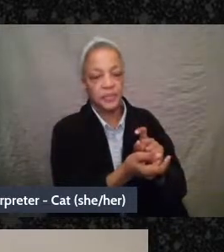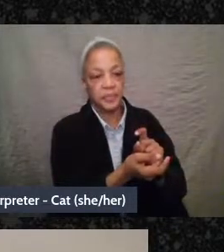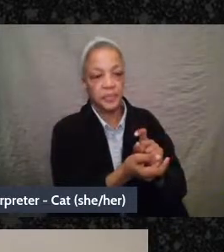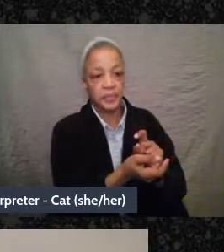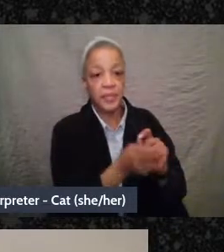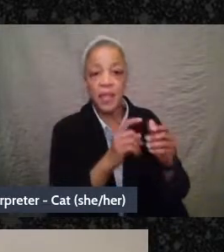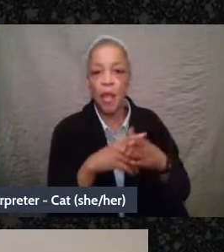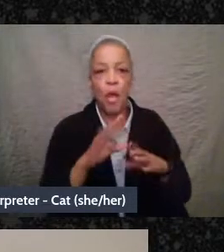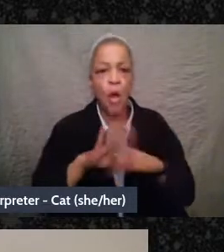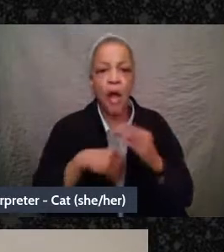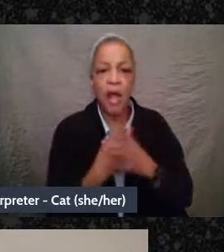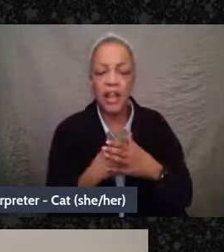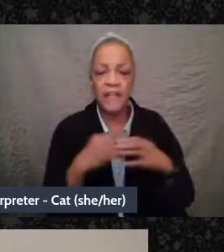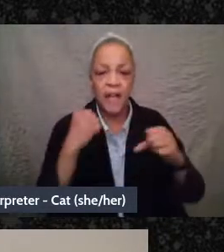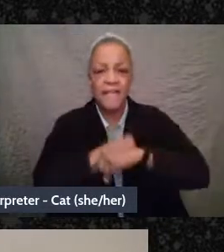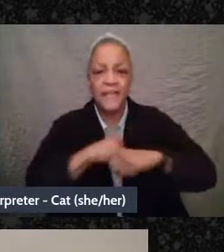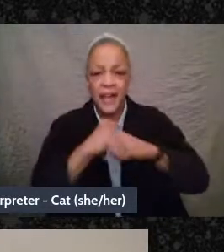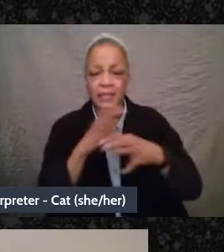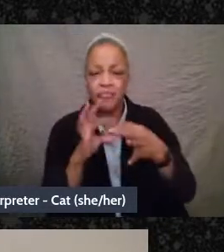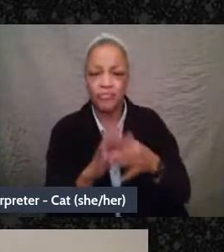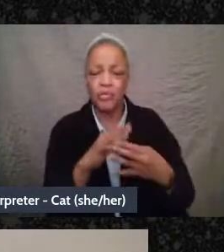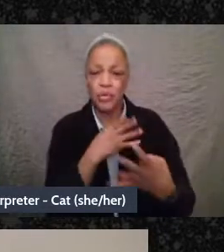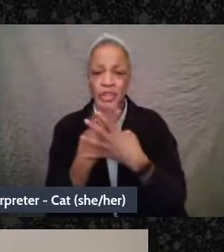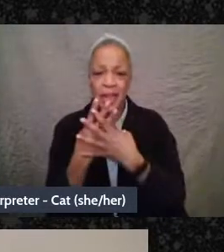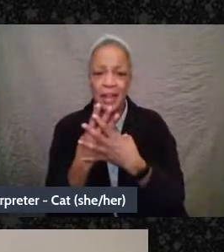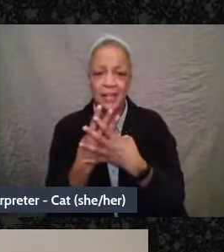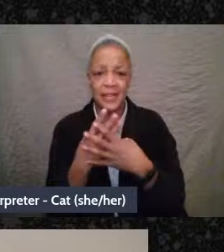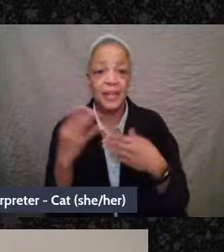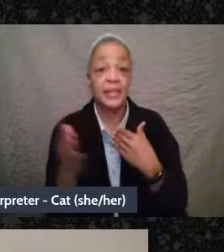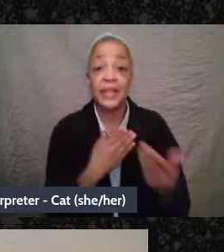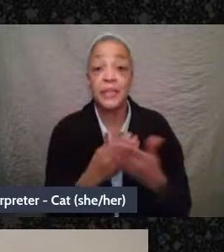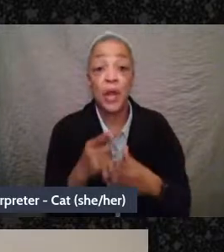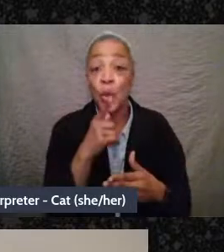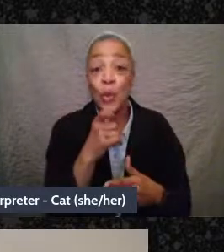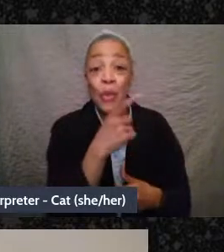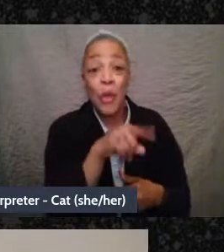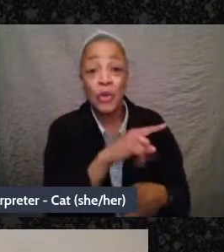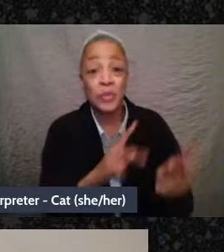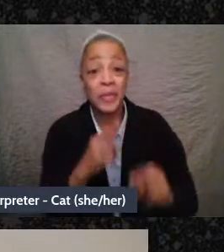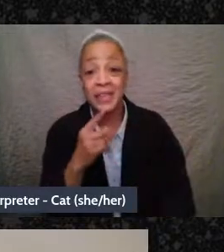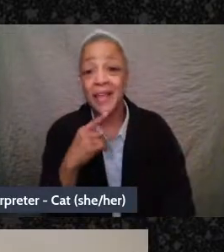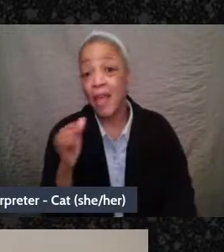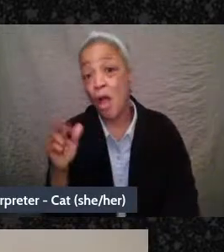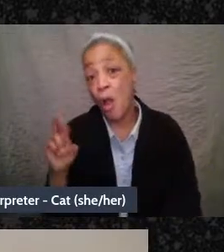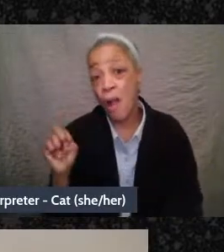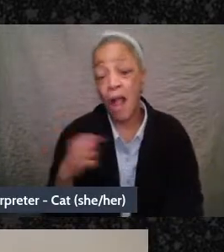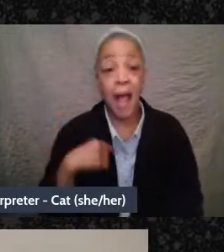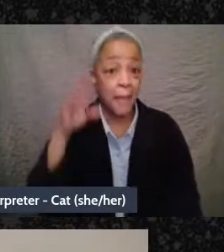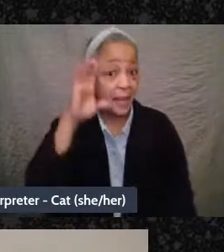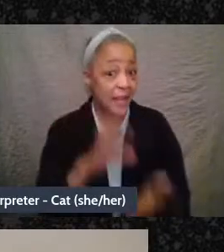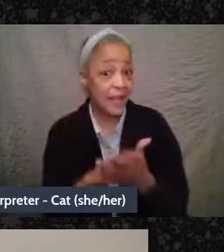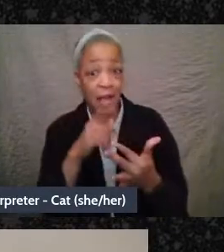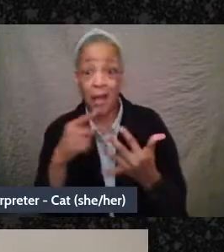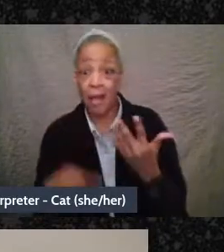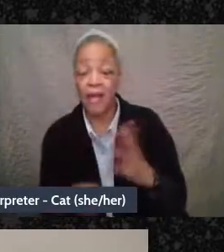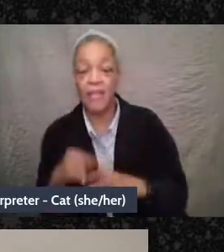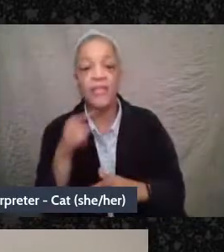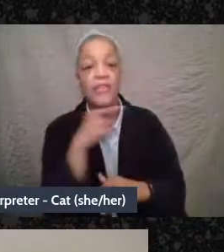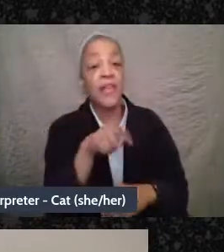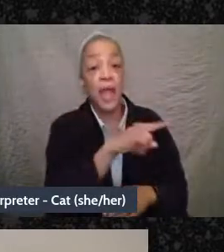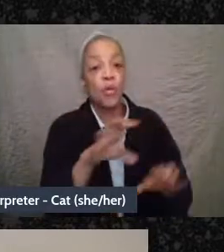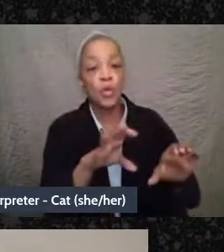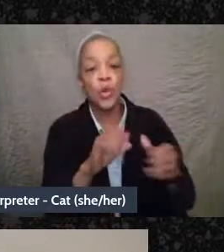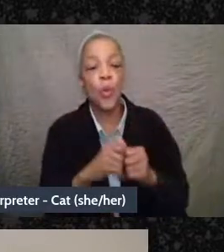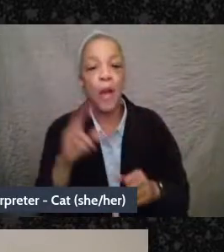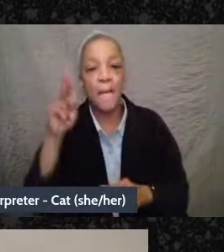and prisons and police stations. Like, it doesn't matter who these people say they are, what they say they believe in. They're just going to do what's convenient to what the political